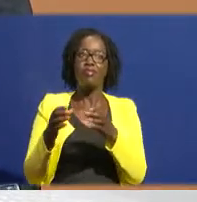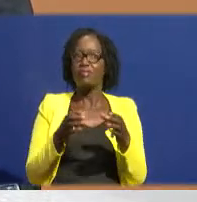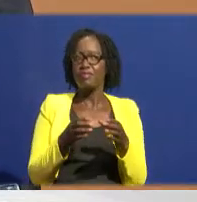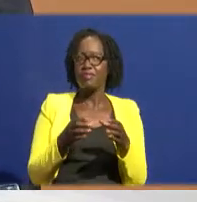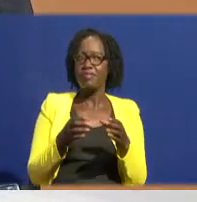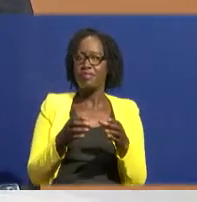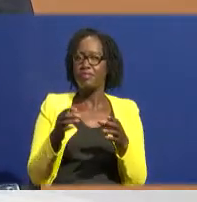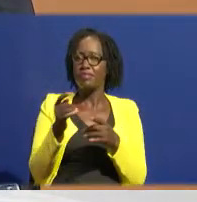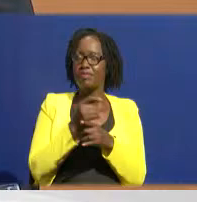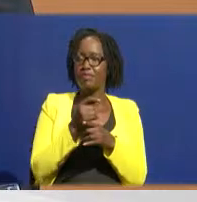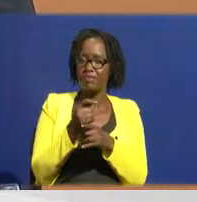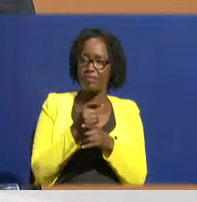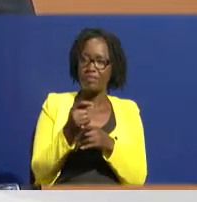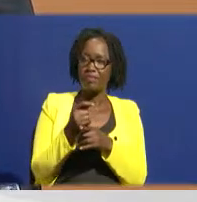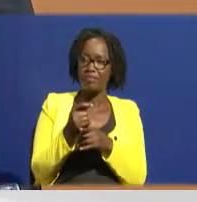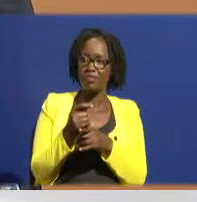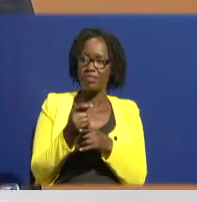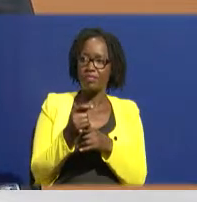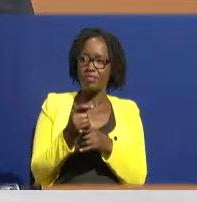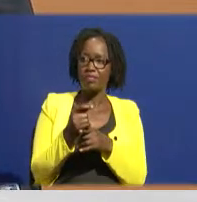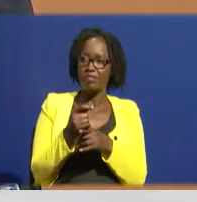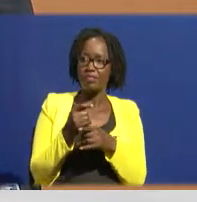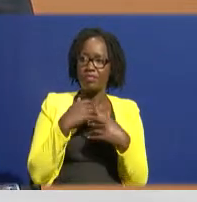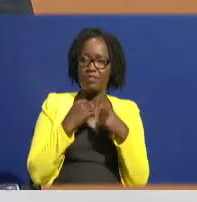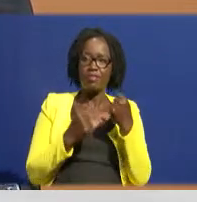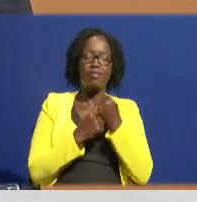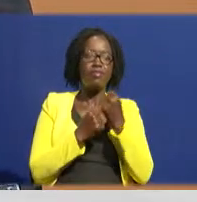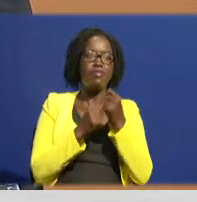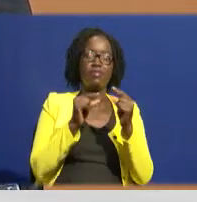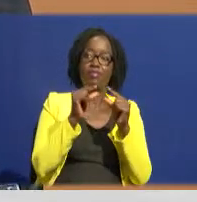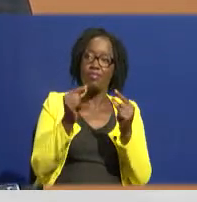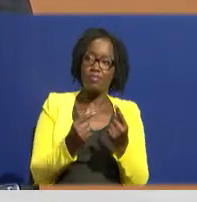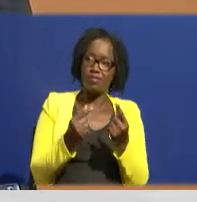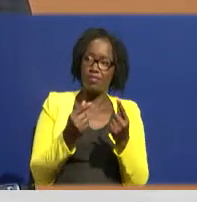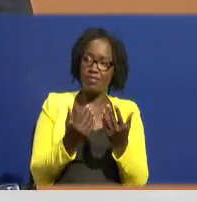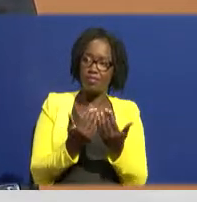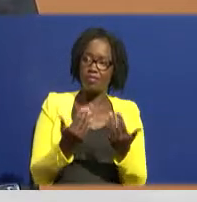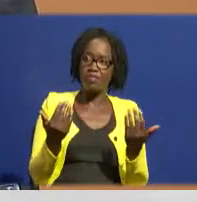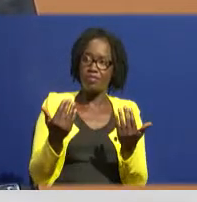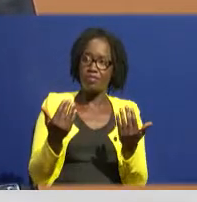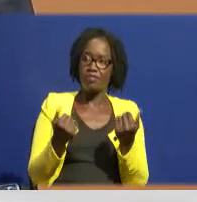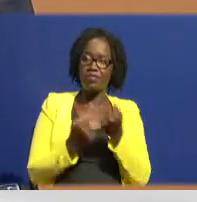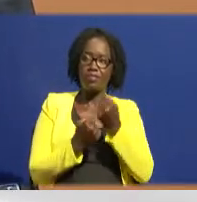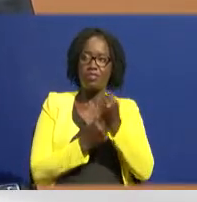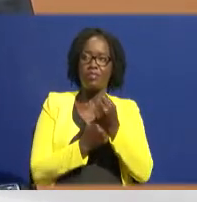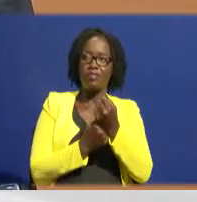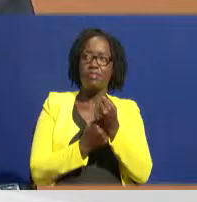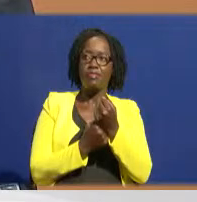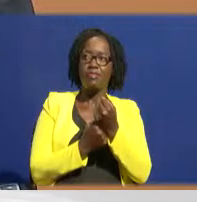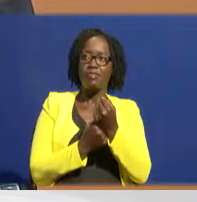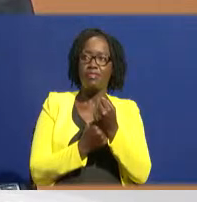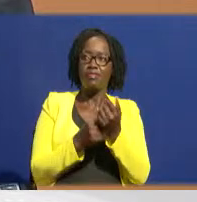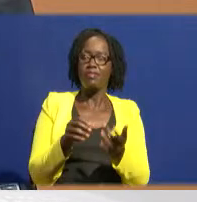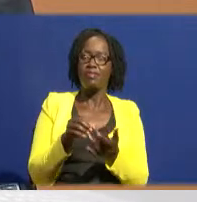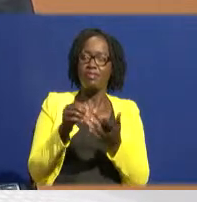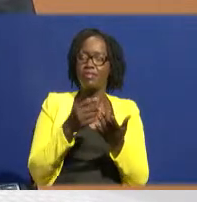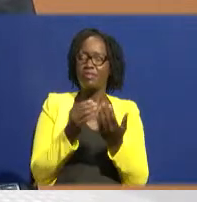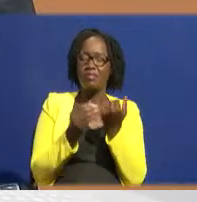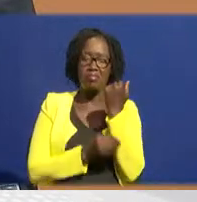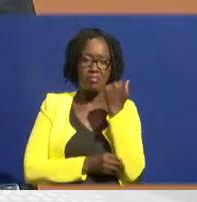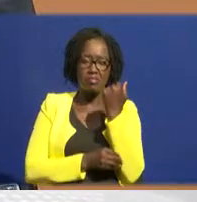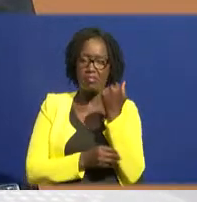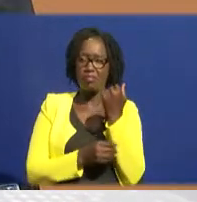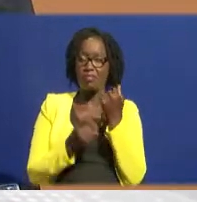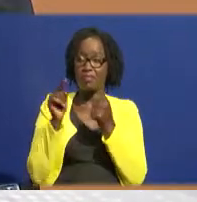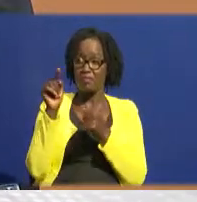that are training. I have got, we know that we have got sponsor groups that are pulling our children, sponsoring our children all over, and especially for those that are poor in them.